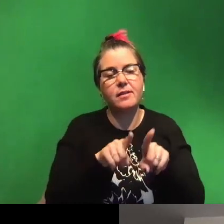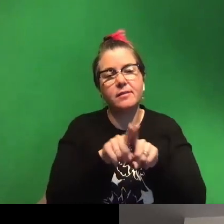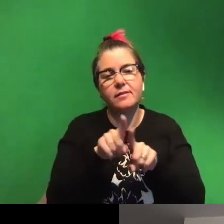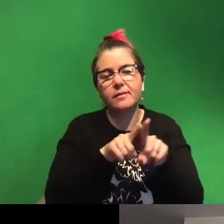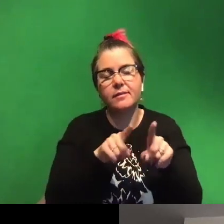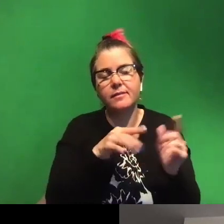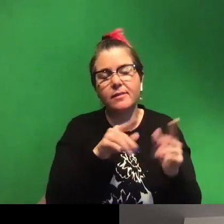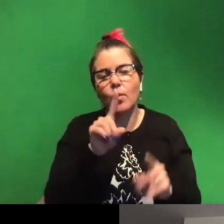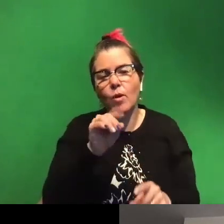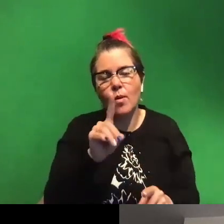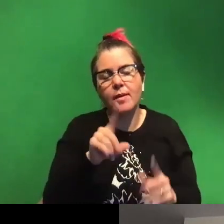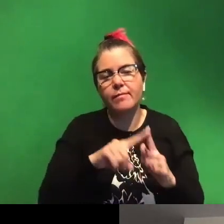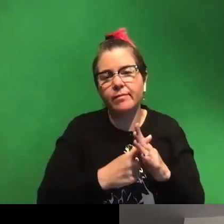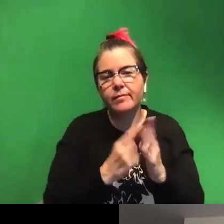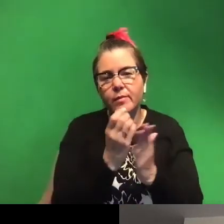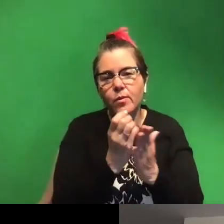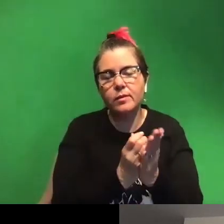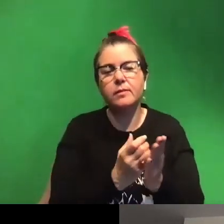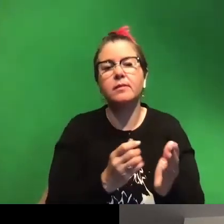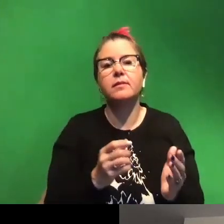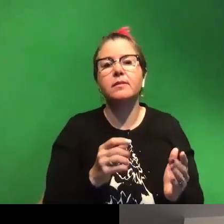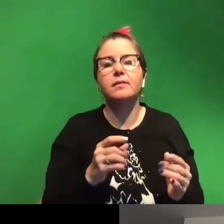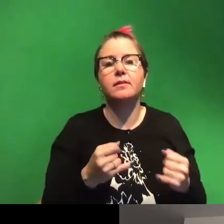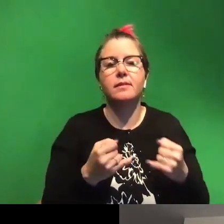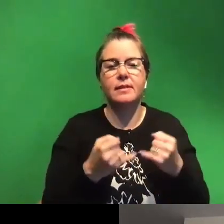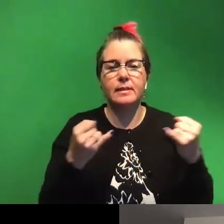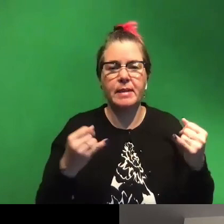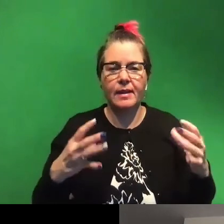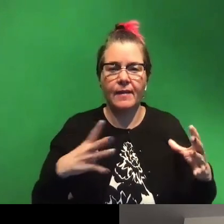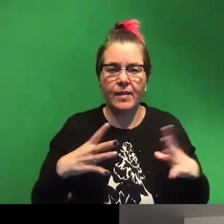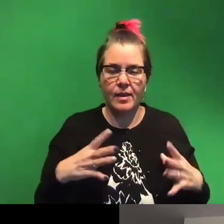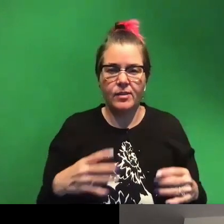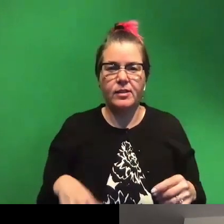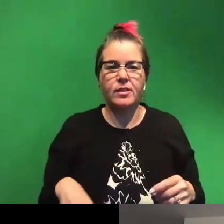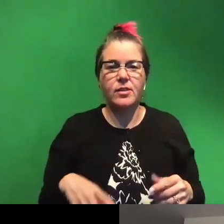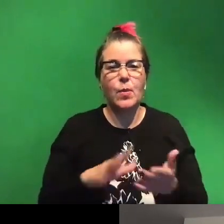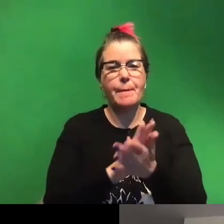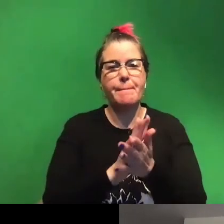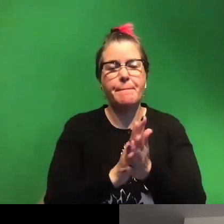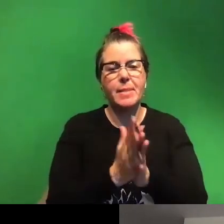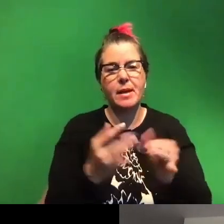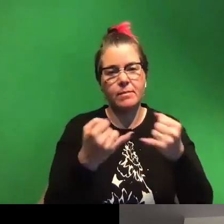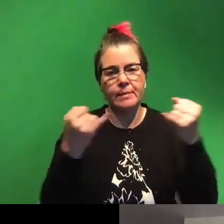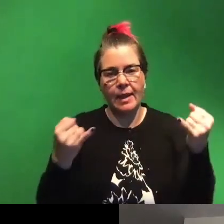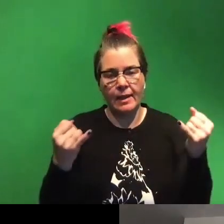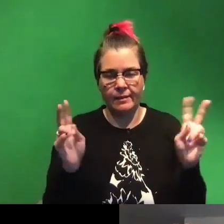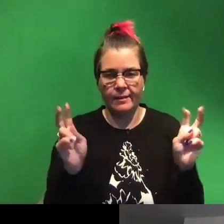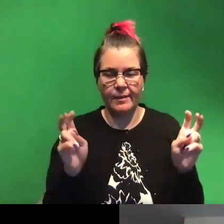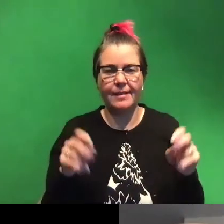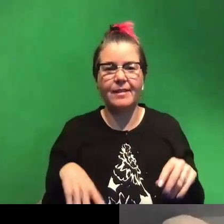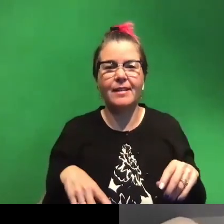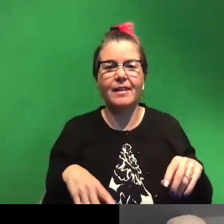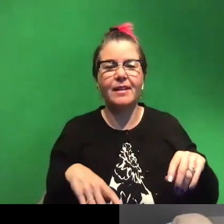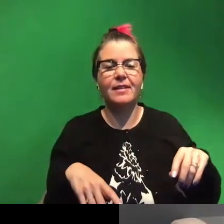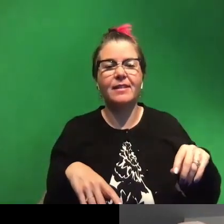They teach you that as spaghettification, that you become an spaghetti, and Oh, like